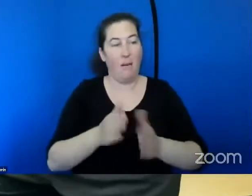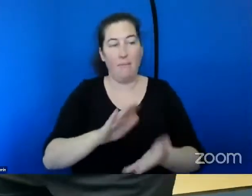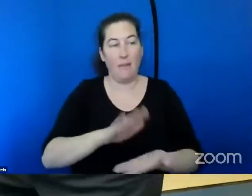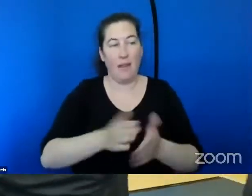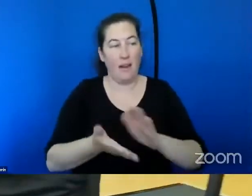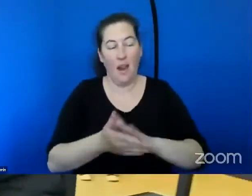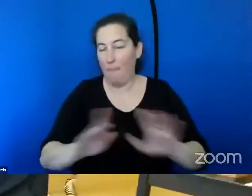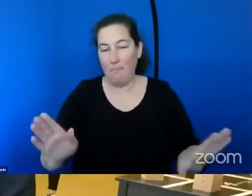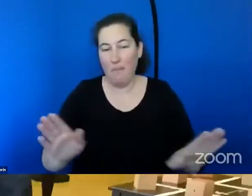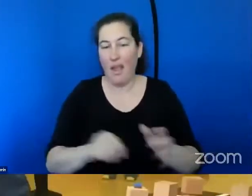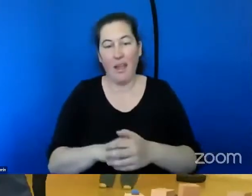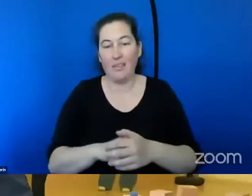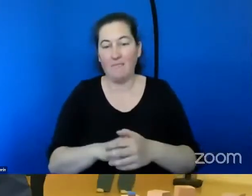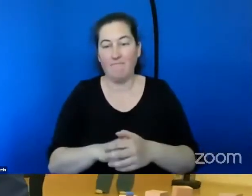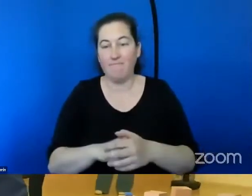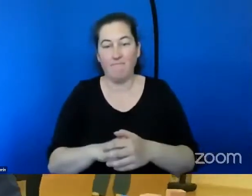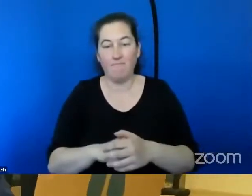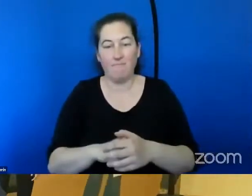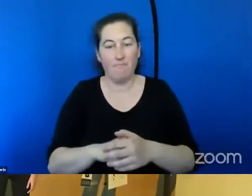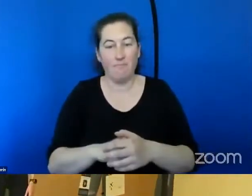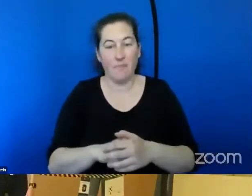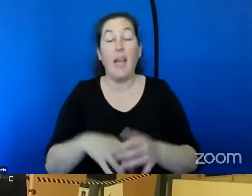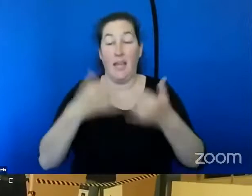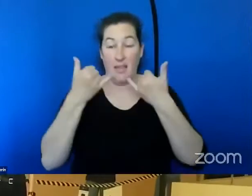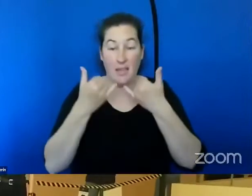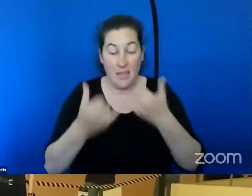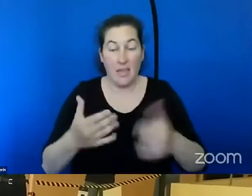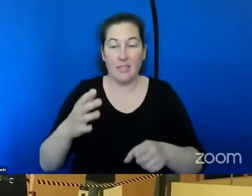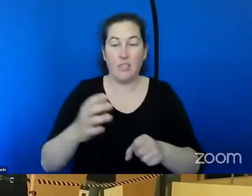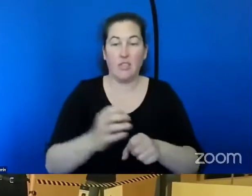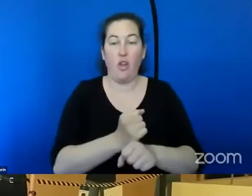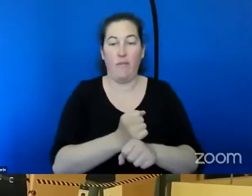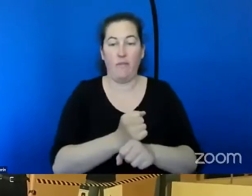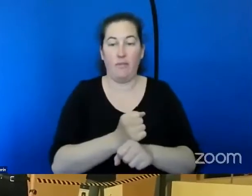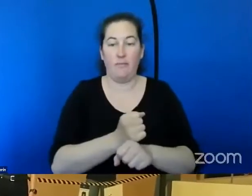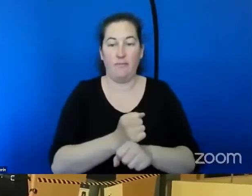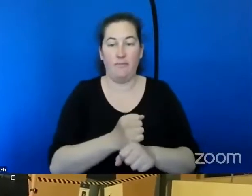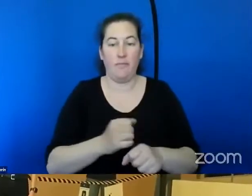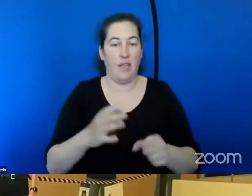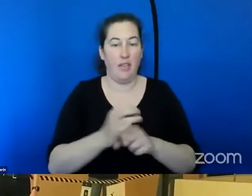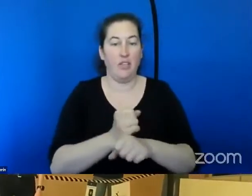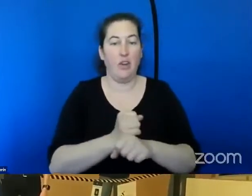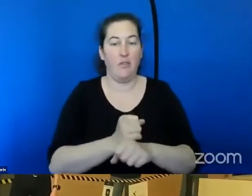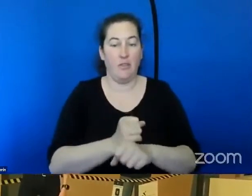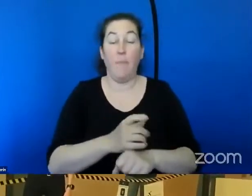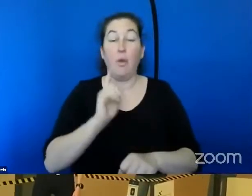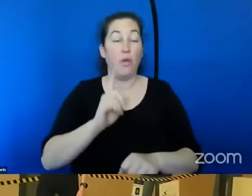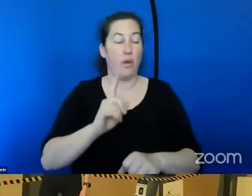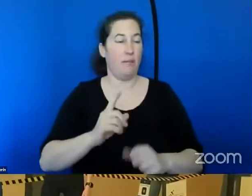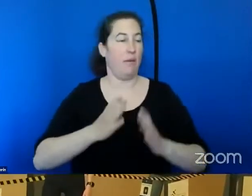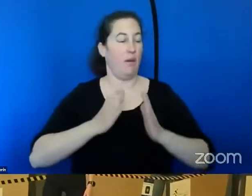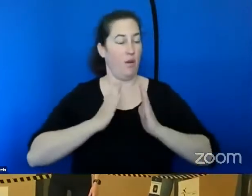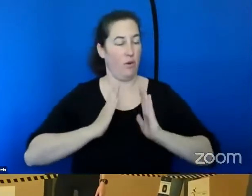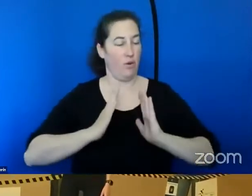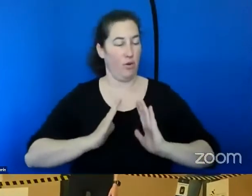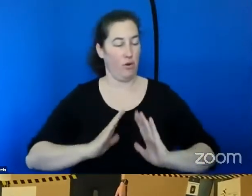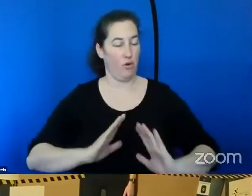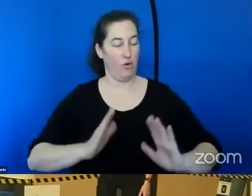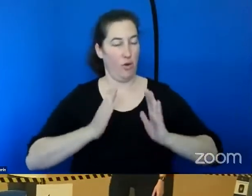off the floor, Roland. Yes, it's within the rules. I hope it's still there, but I guess so. Otherwise, the referee would have given a fail.